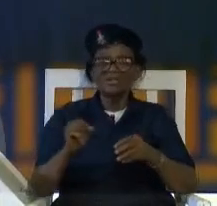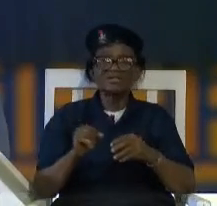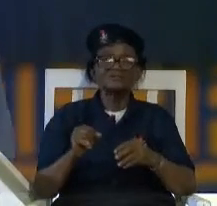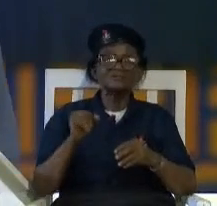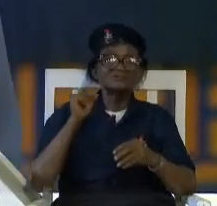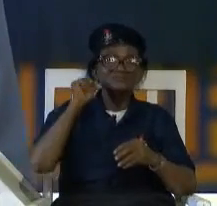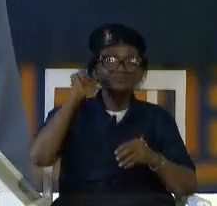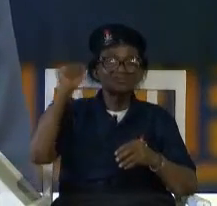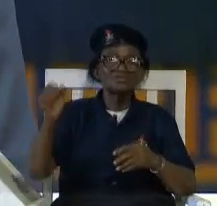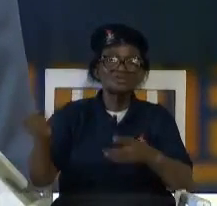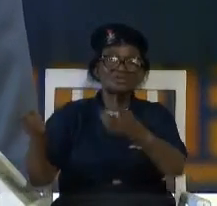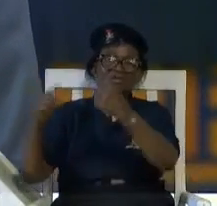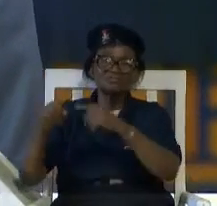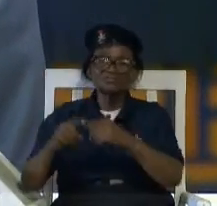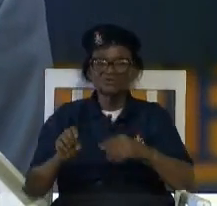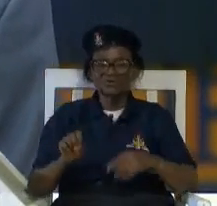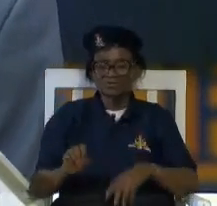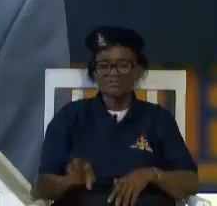And she came to Ebutemeta.